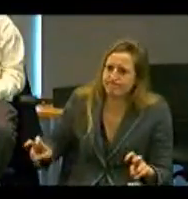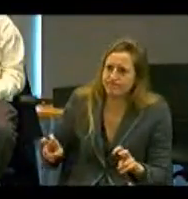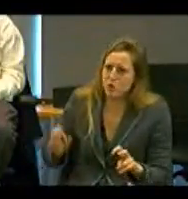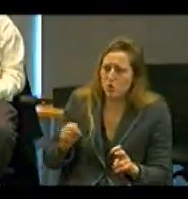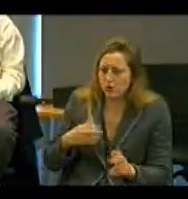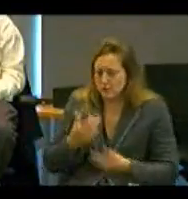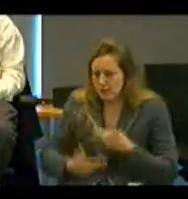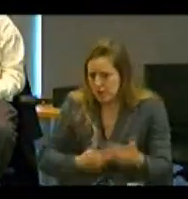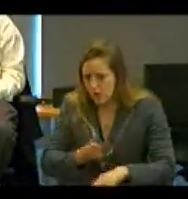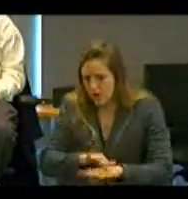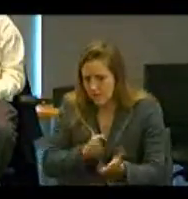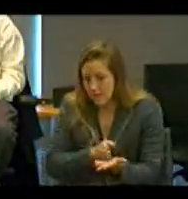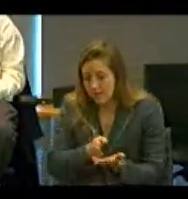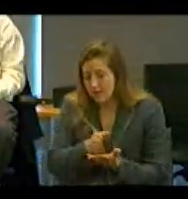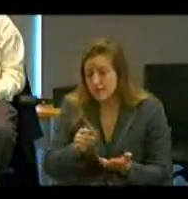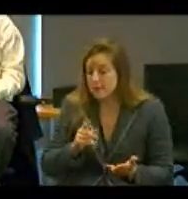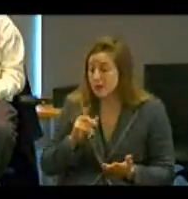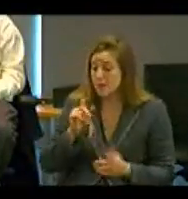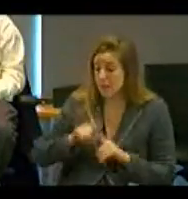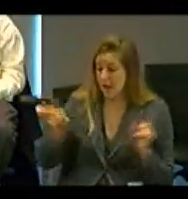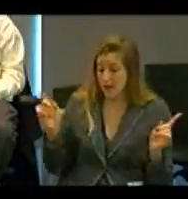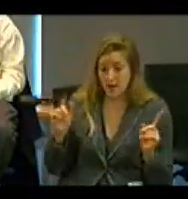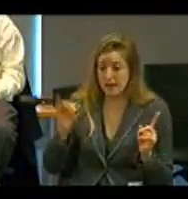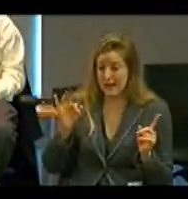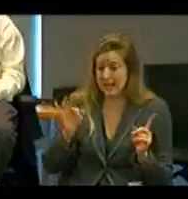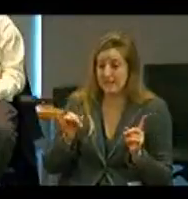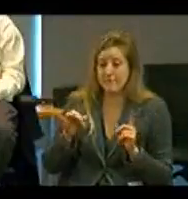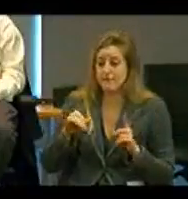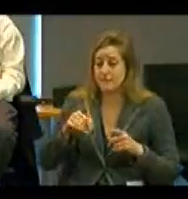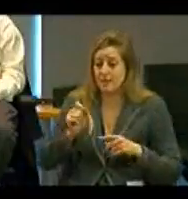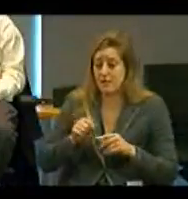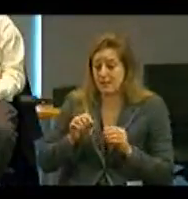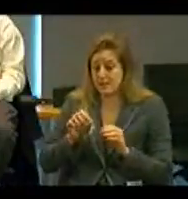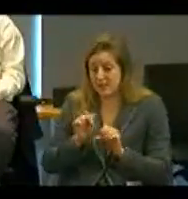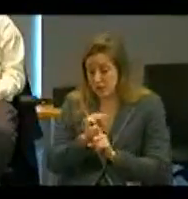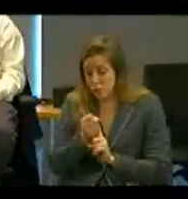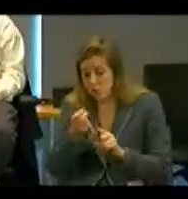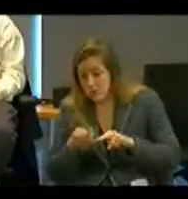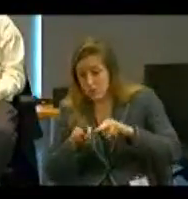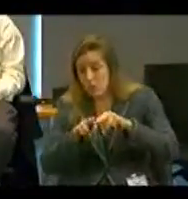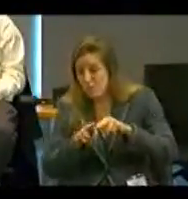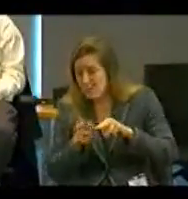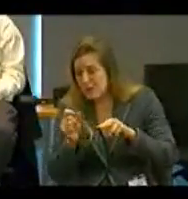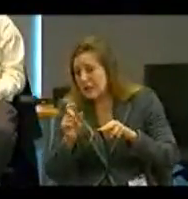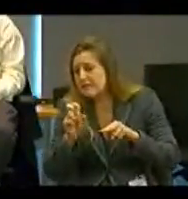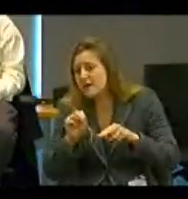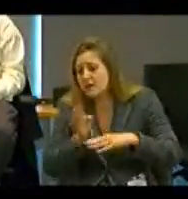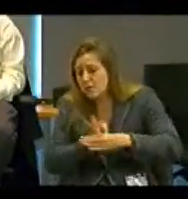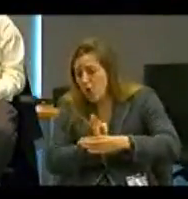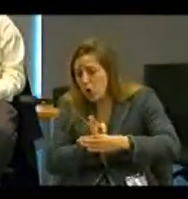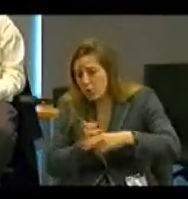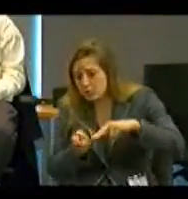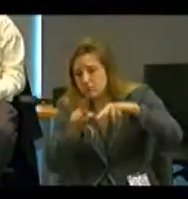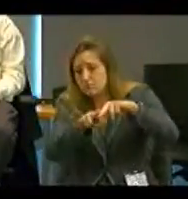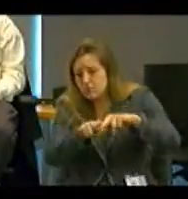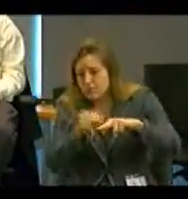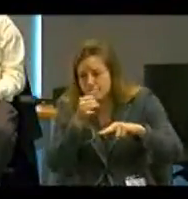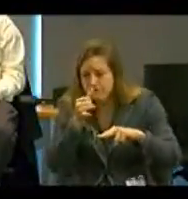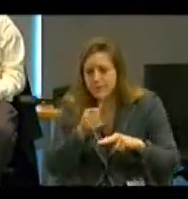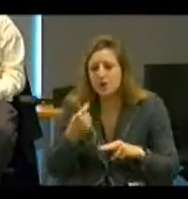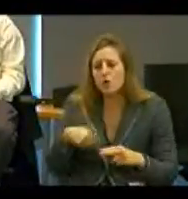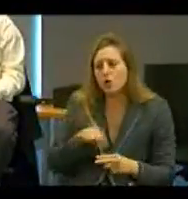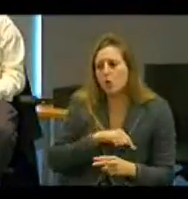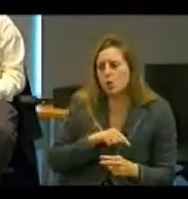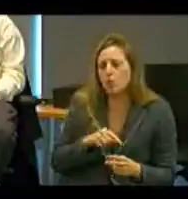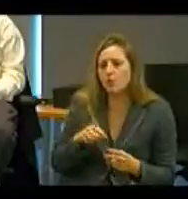doesn't, if it encompasses a moderate to small share, then we're eliminating the fair and wise judgment of good and true people,